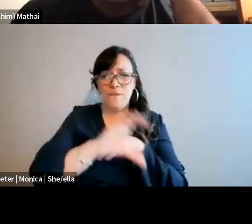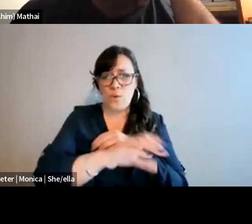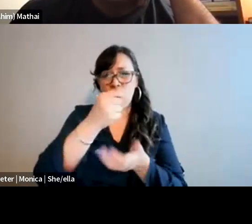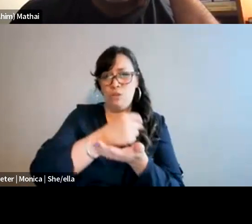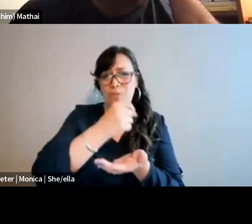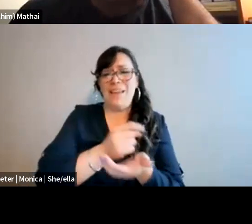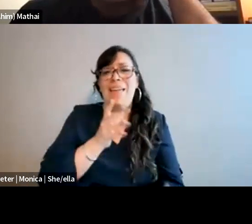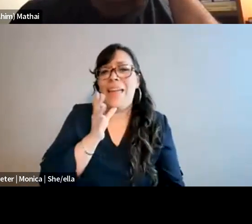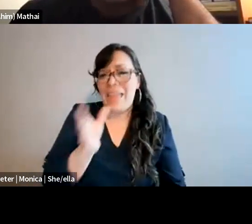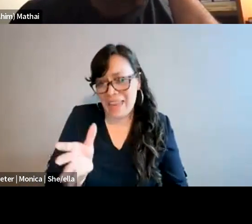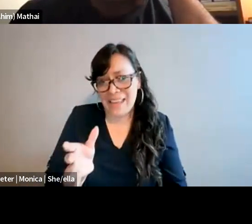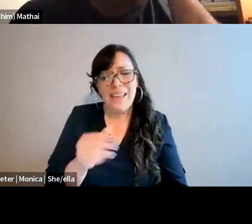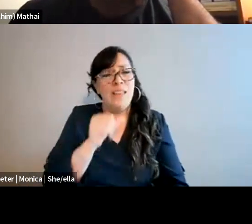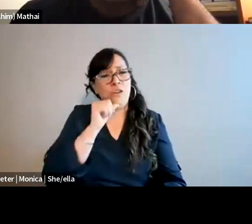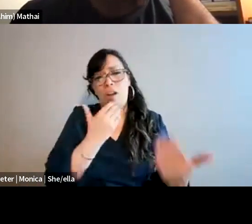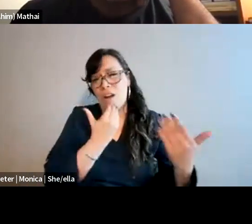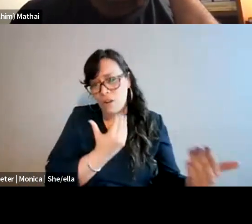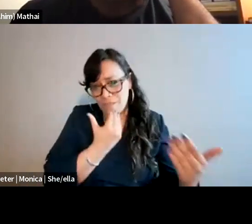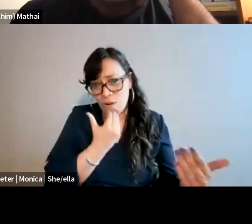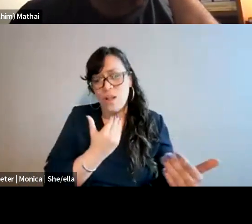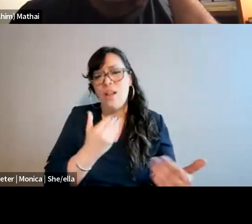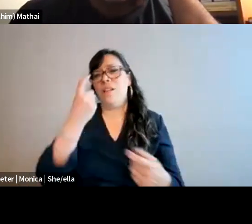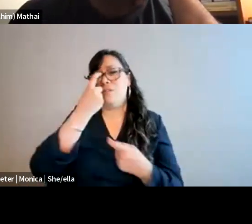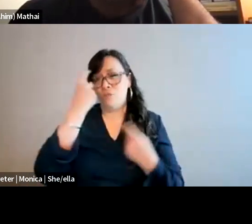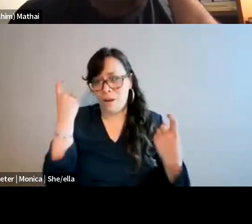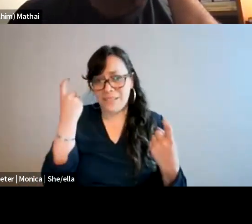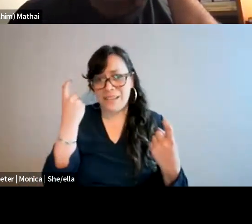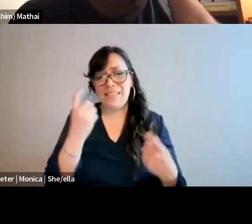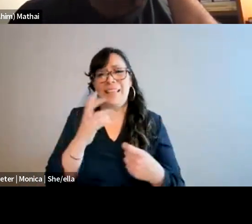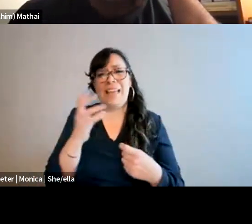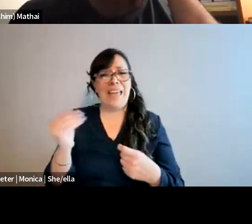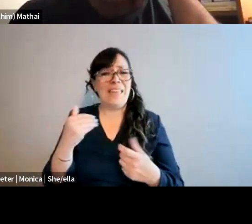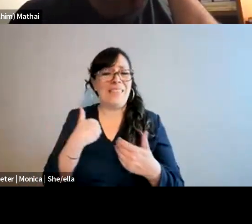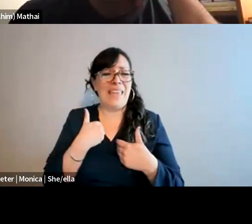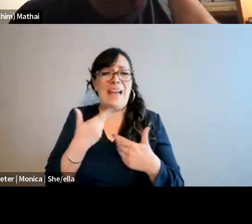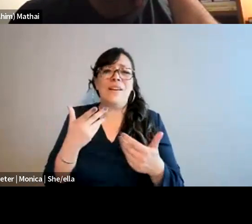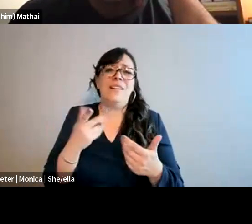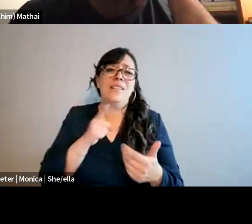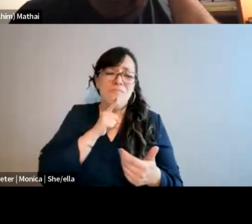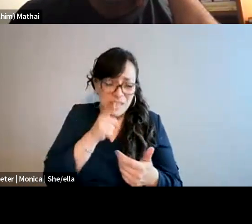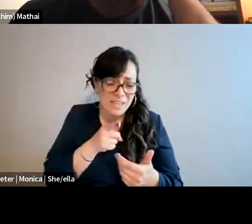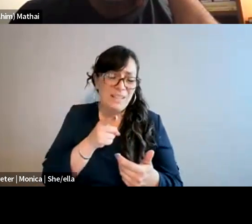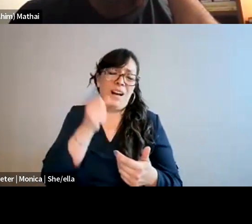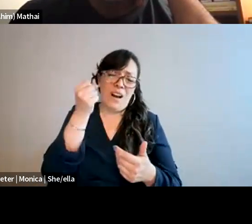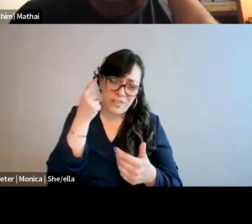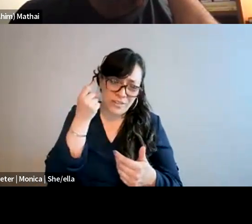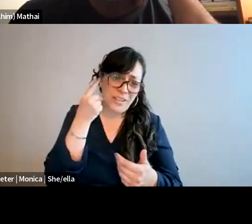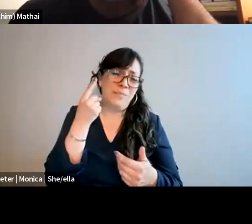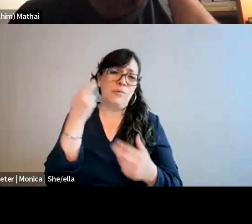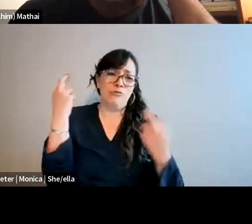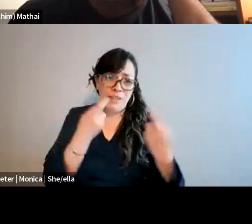hate it. They are not grateful. They are traumatized. And they have very legitimate, understandable reasons